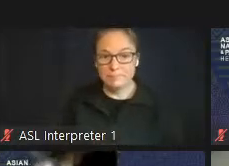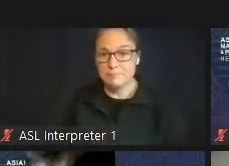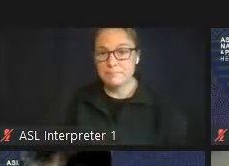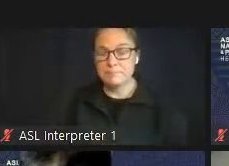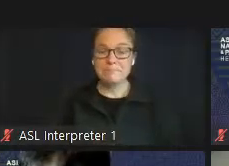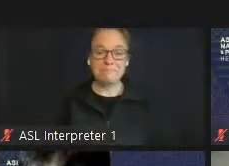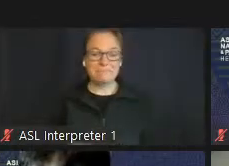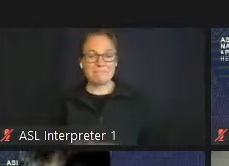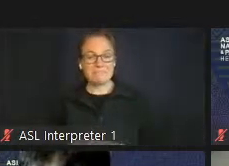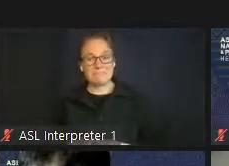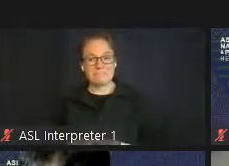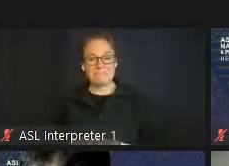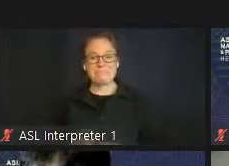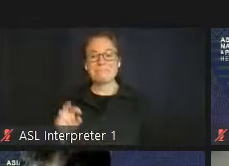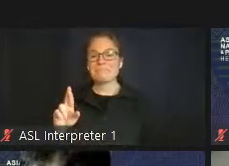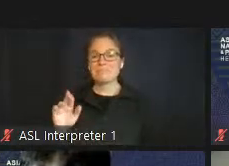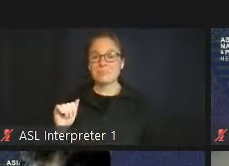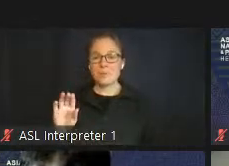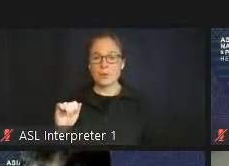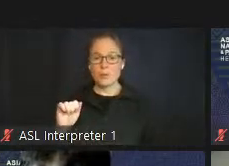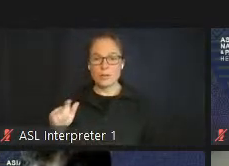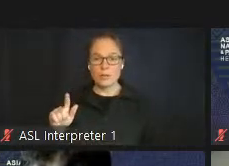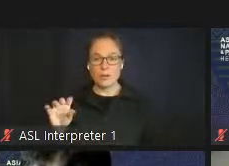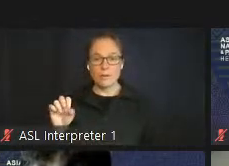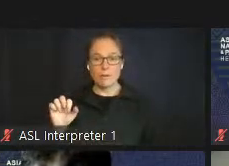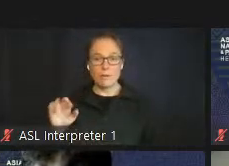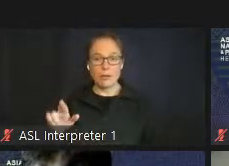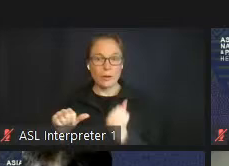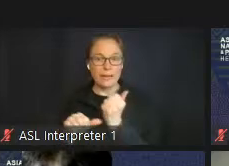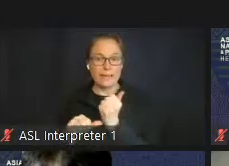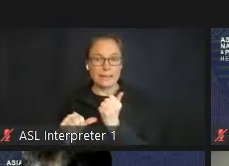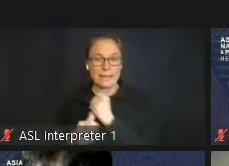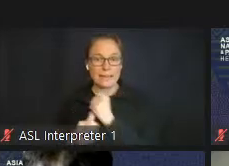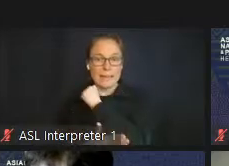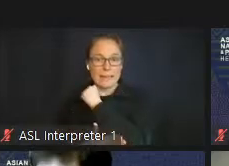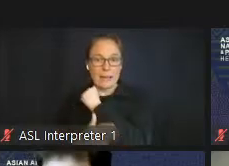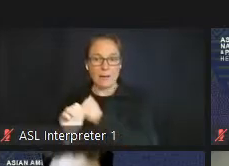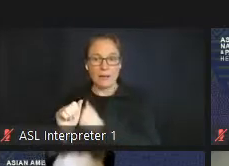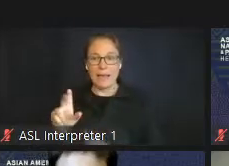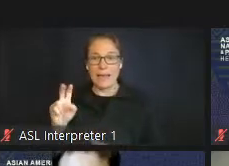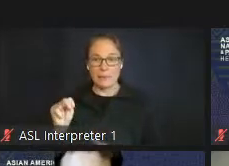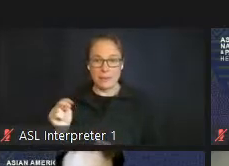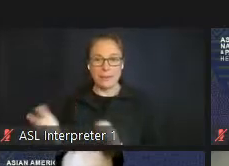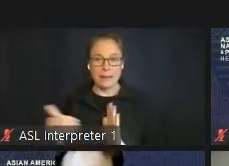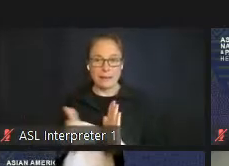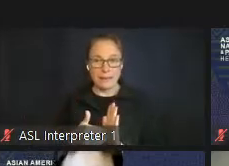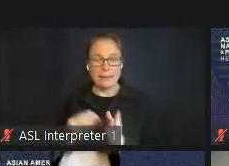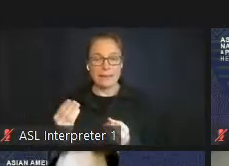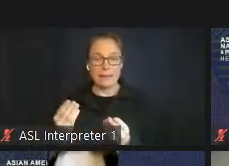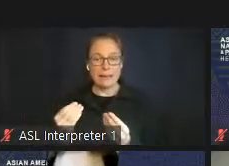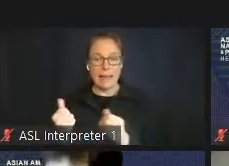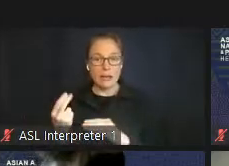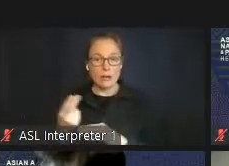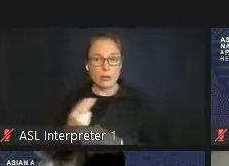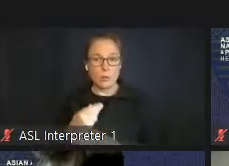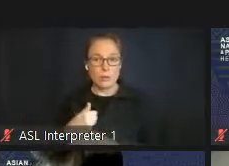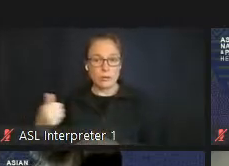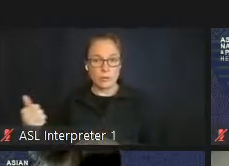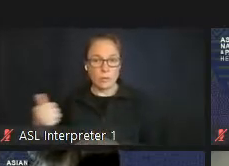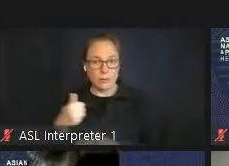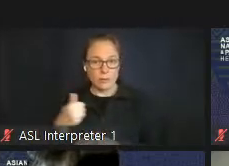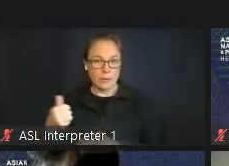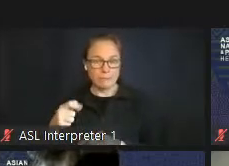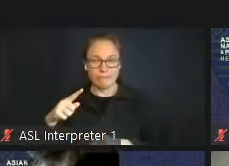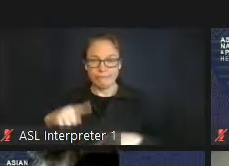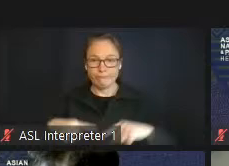Great. Again, I'm Rachel Fuller, Assistant County Administrator. Land use and transportation includes a variety